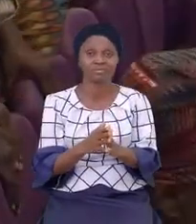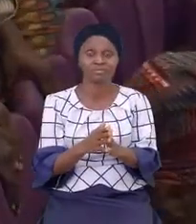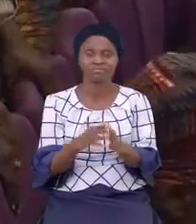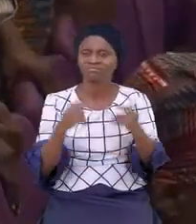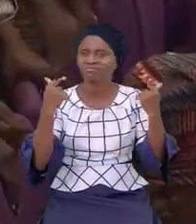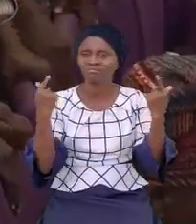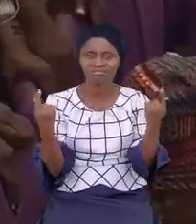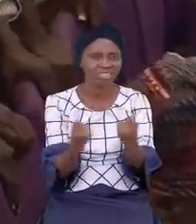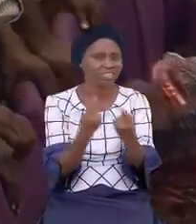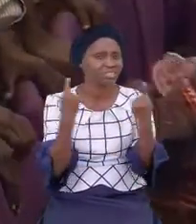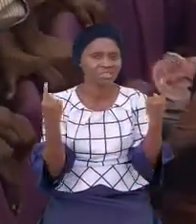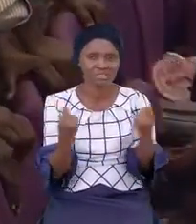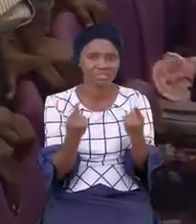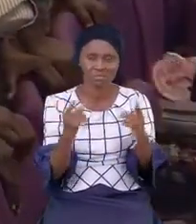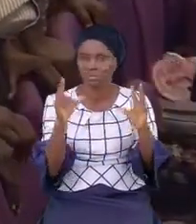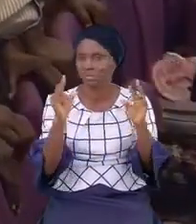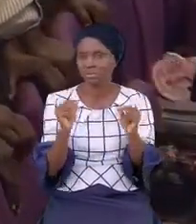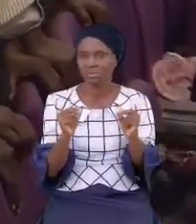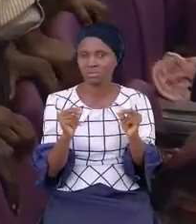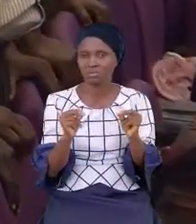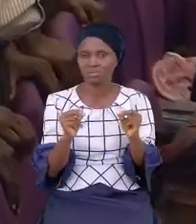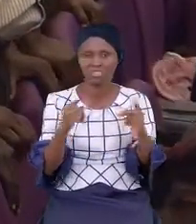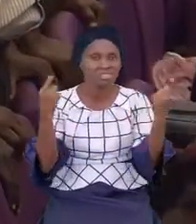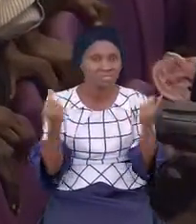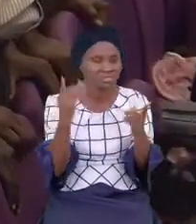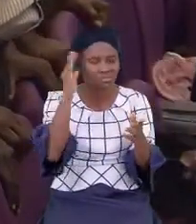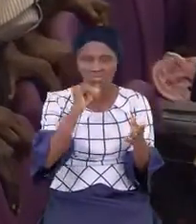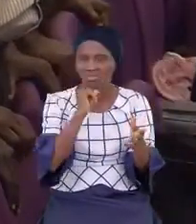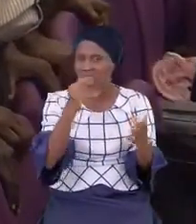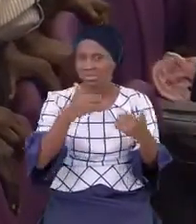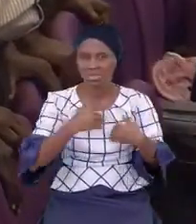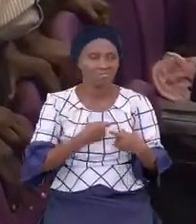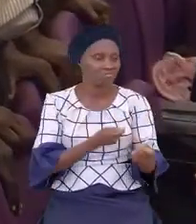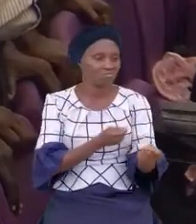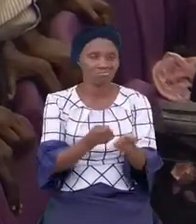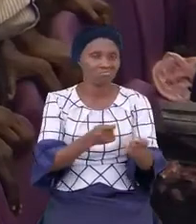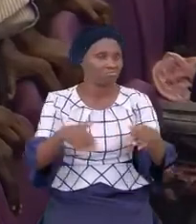Sin, no, will not have dominion over me.